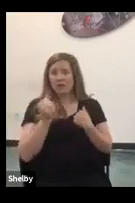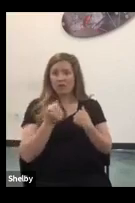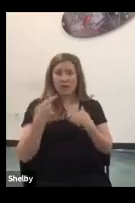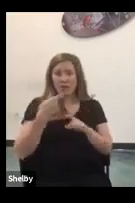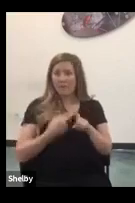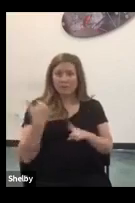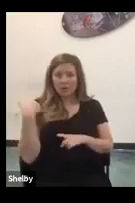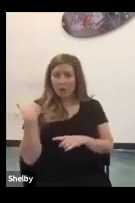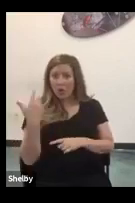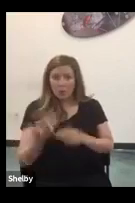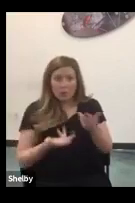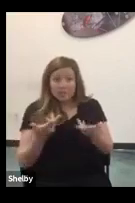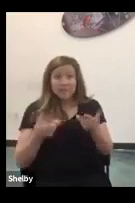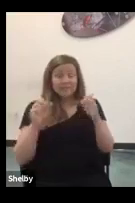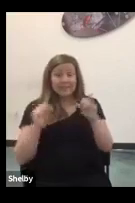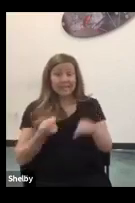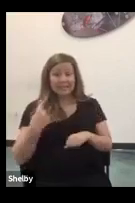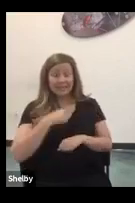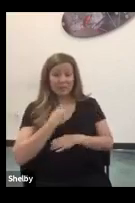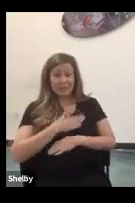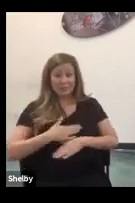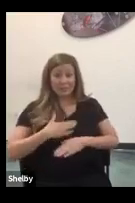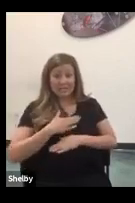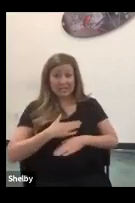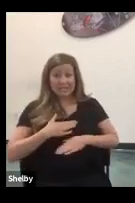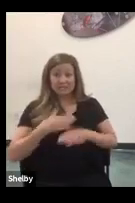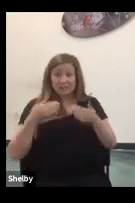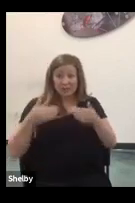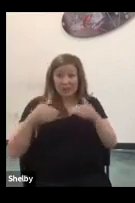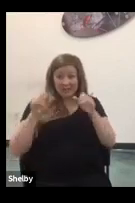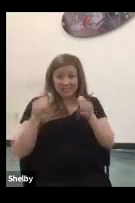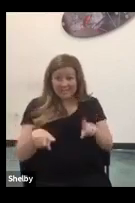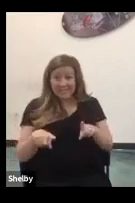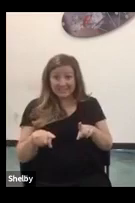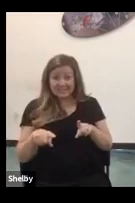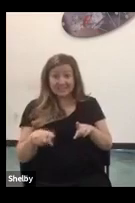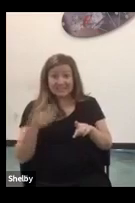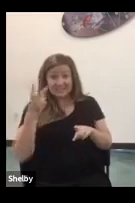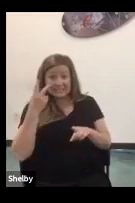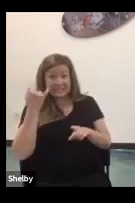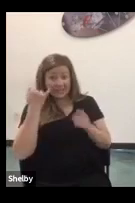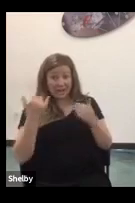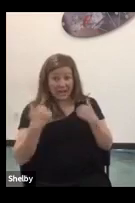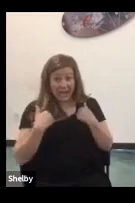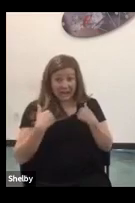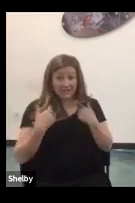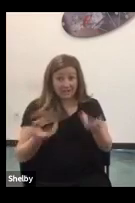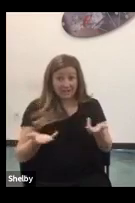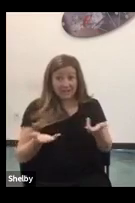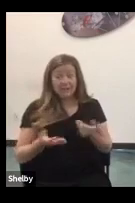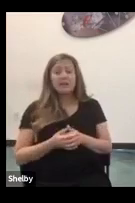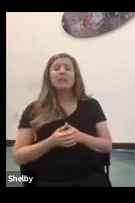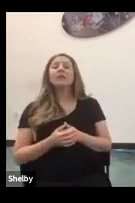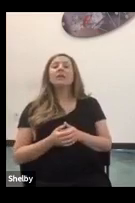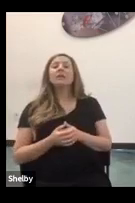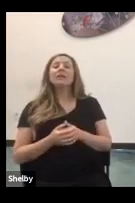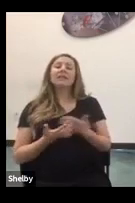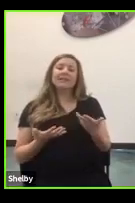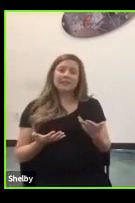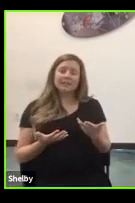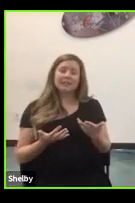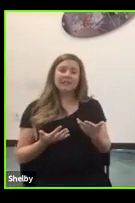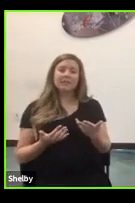ago, so can we please do the antibody test so I can see if that's what I had? So one, it would